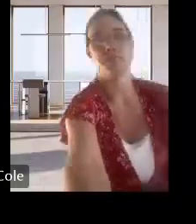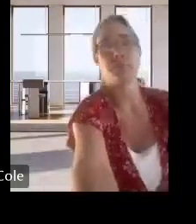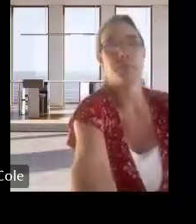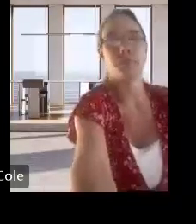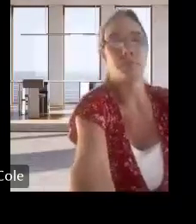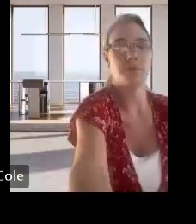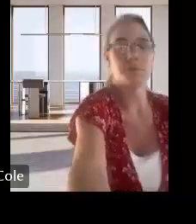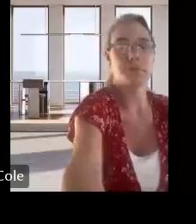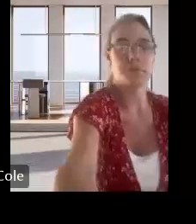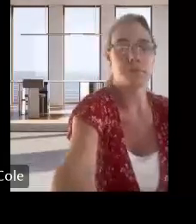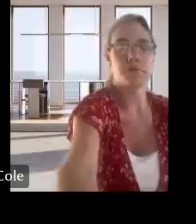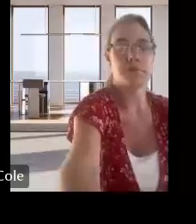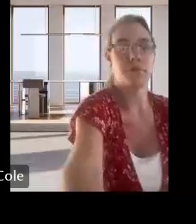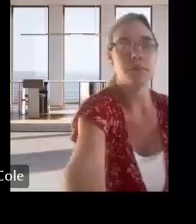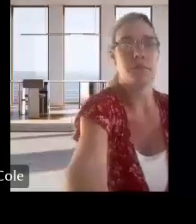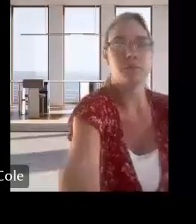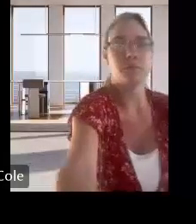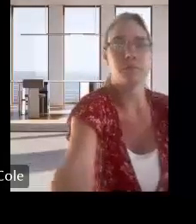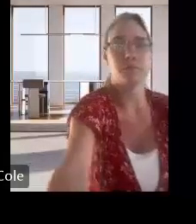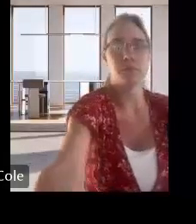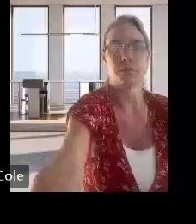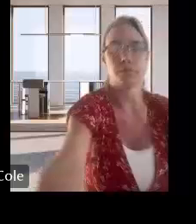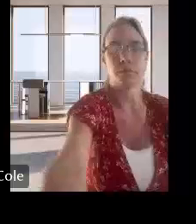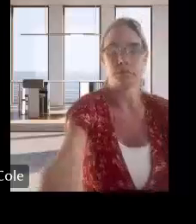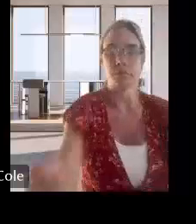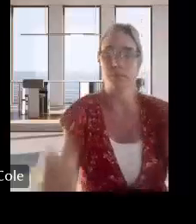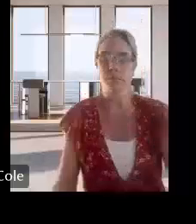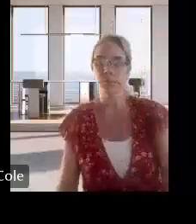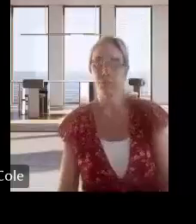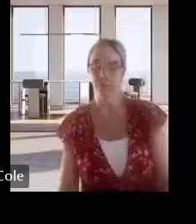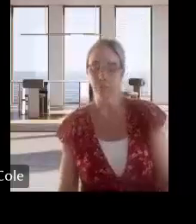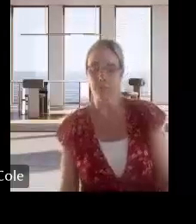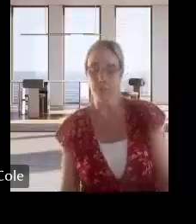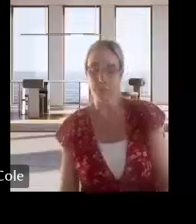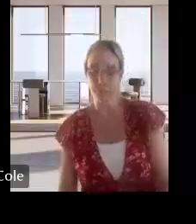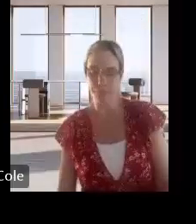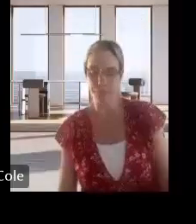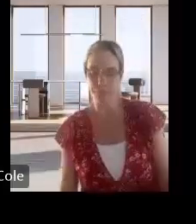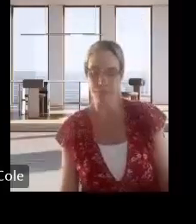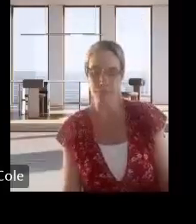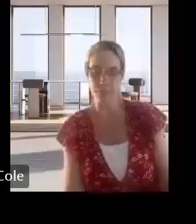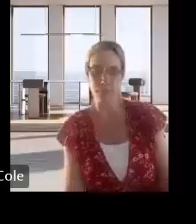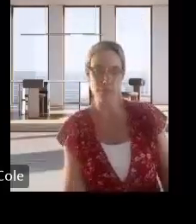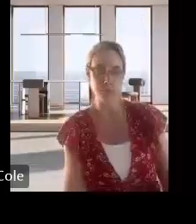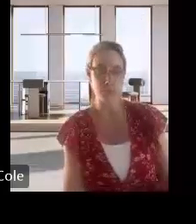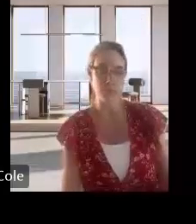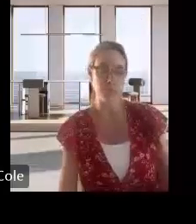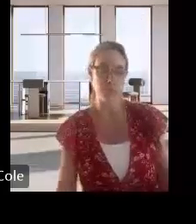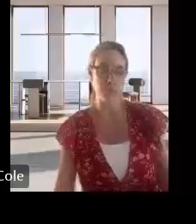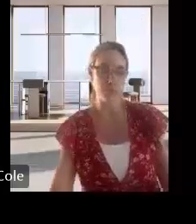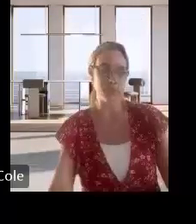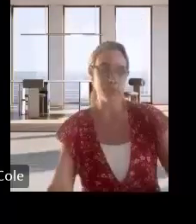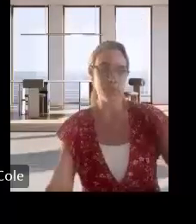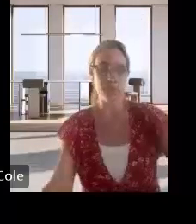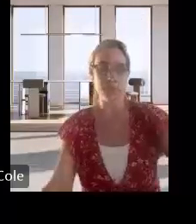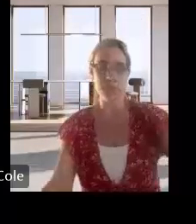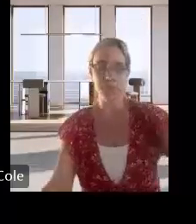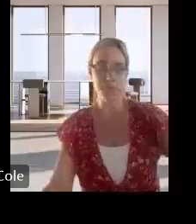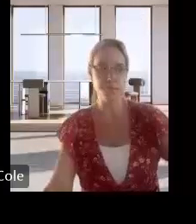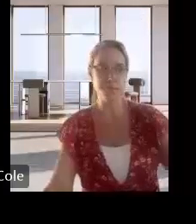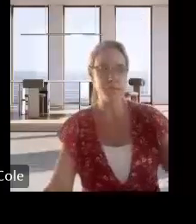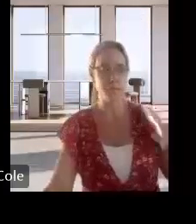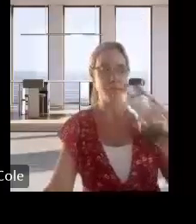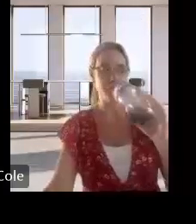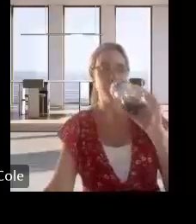student? The instructional coaches will predominantly be working with educators. Obviously, we have students that are going to